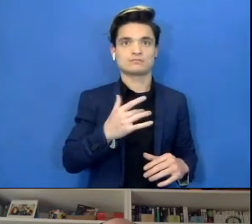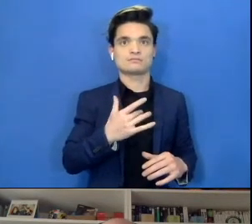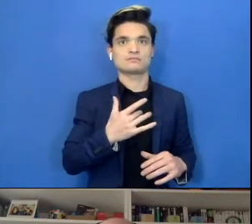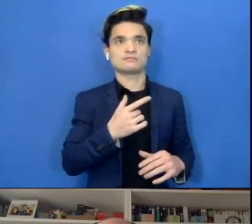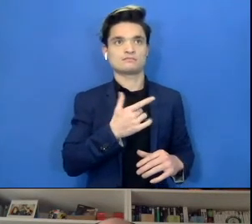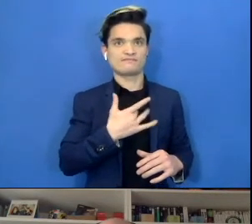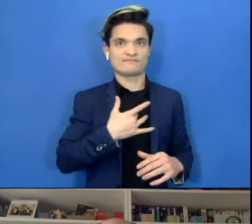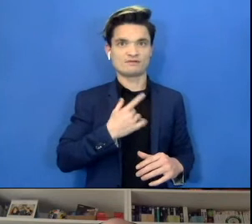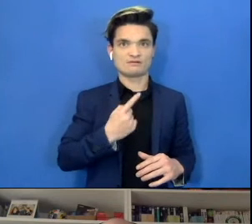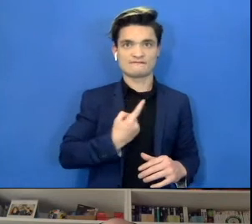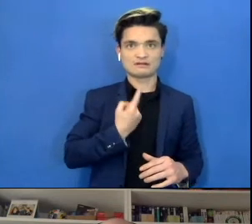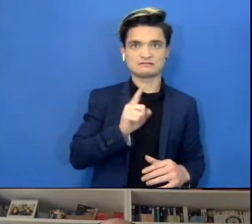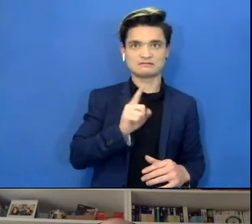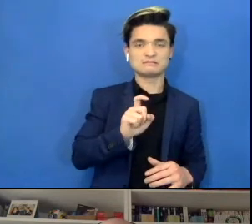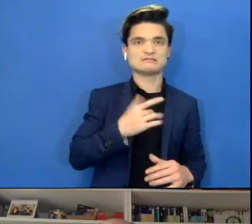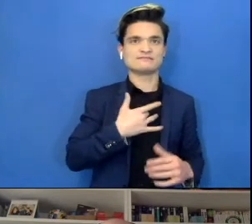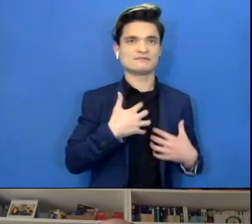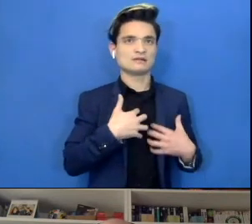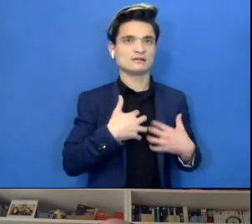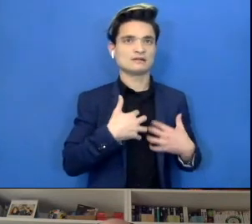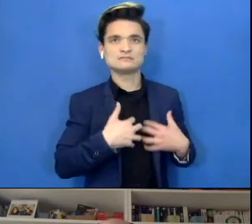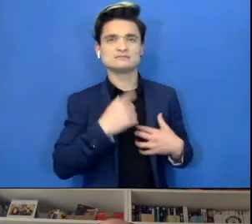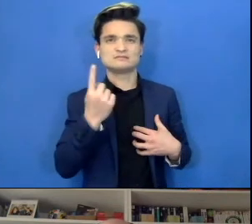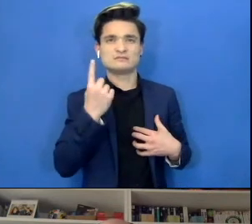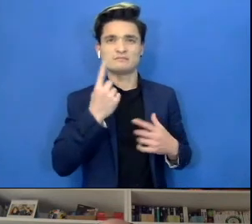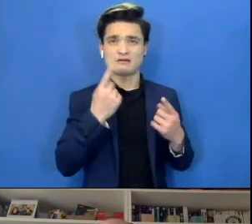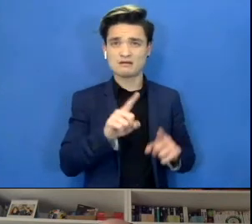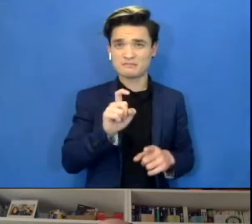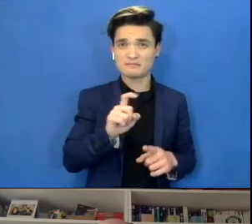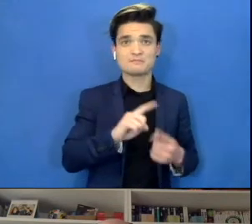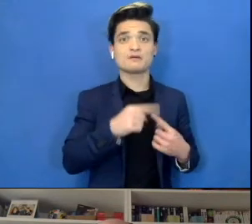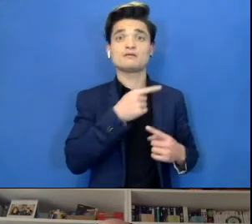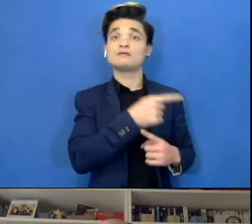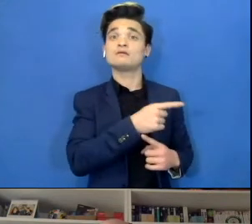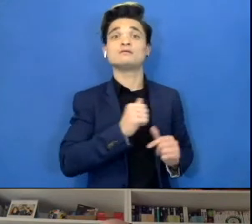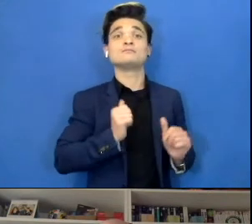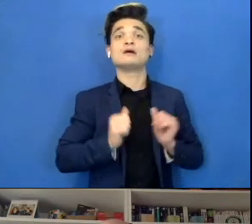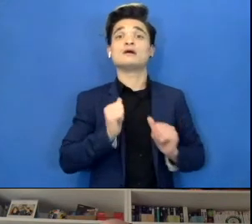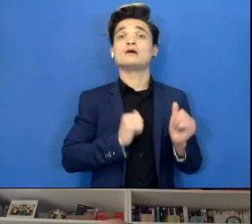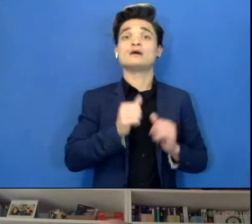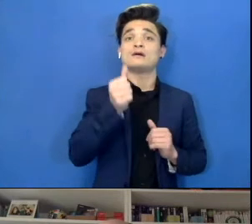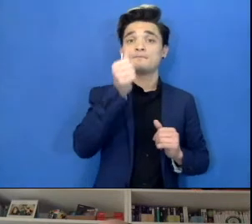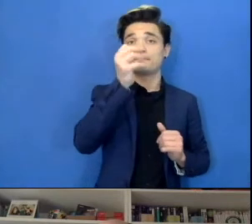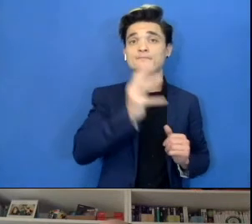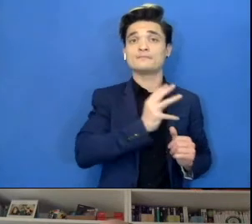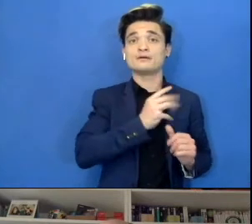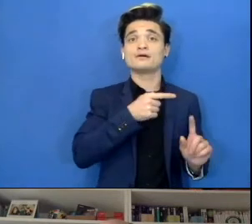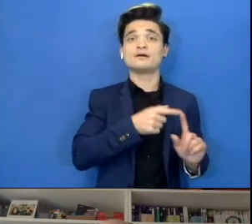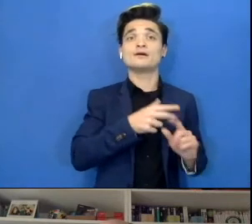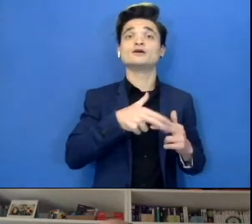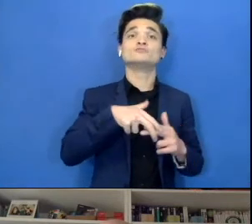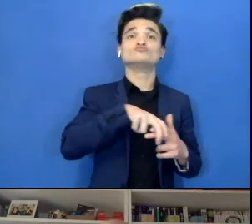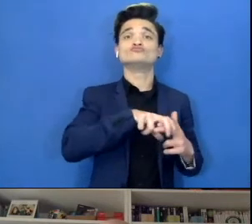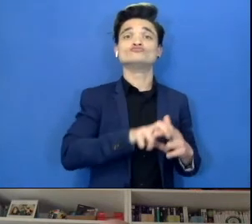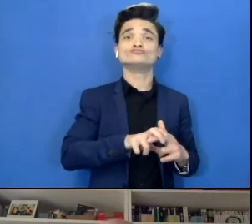he was playing this guy in a wheelchair, and the whole scene became about his feeling of inadequacy. Is that the correct word? I think so.